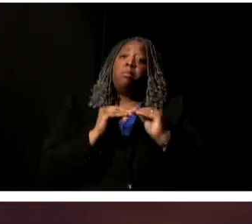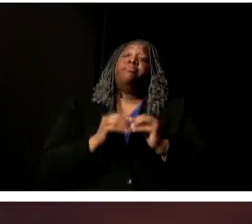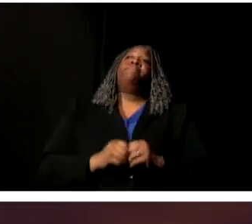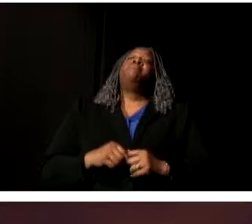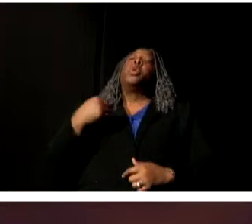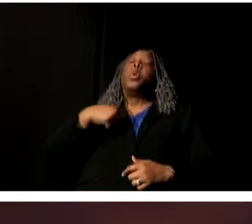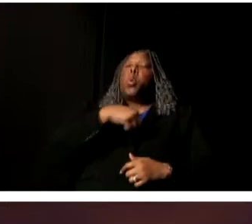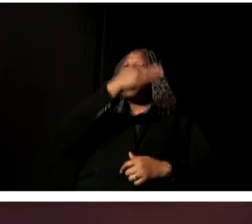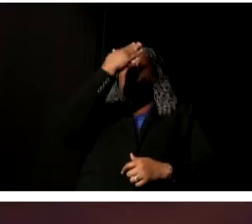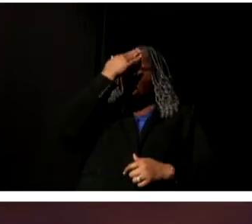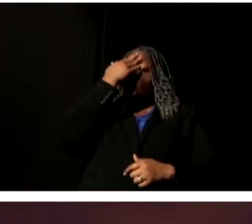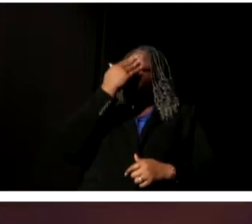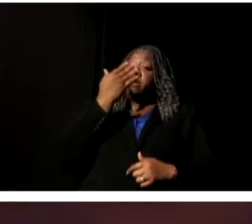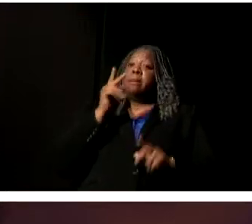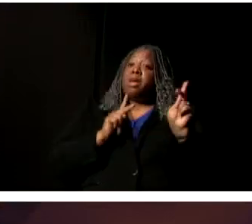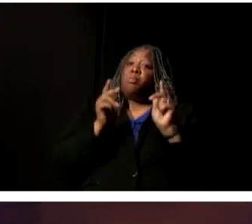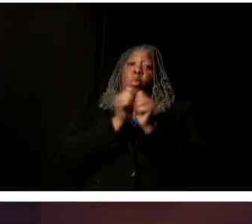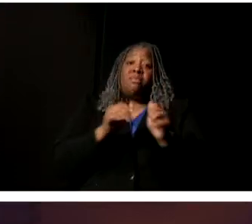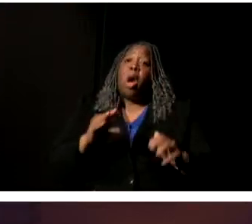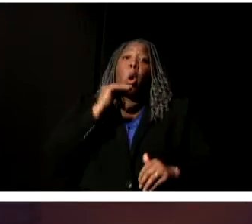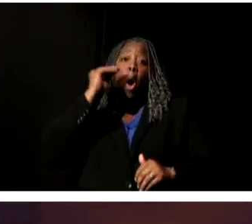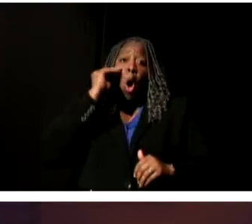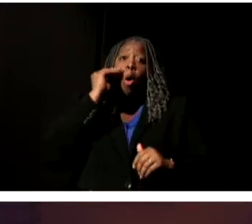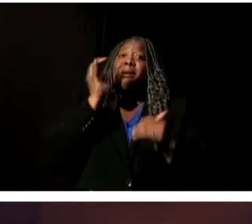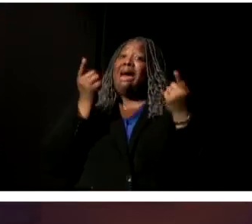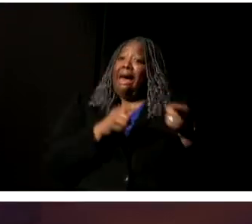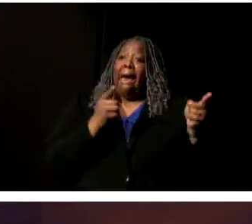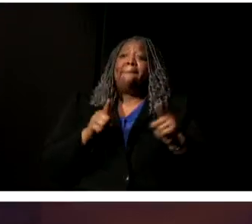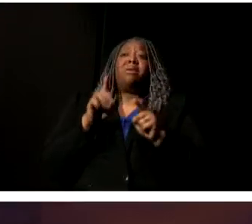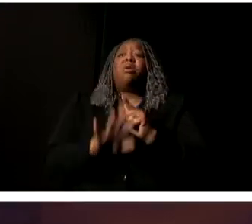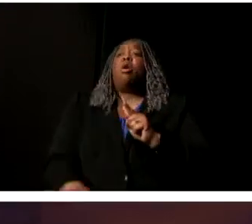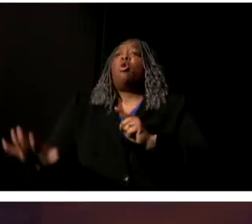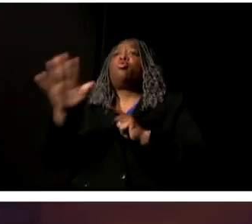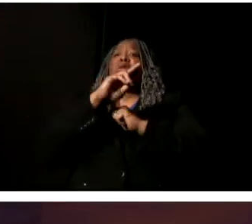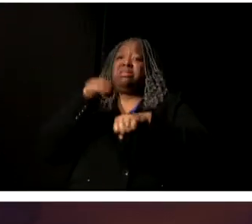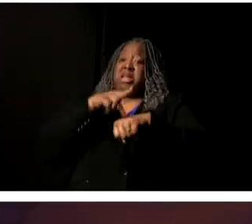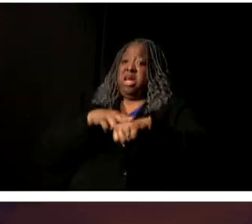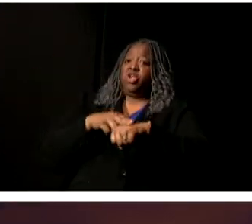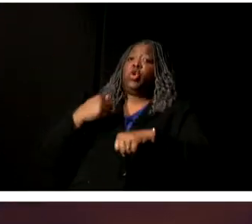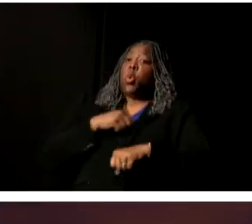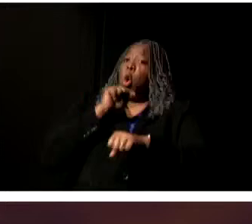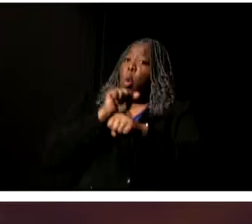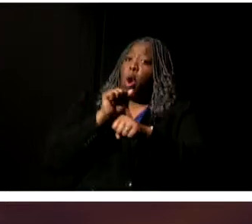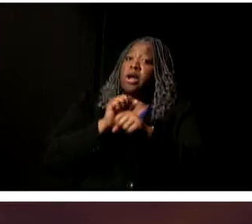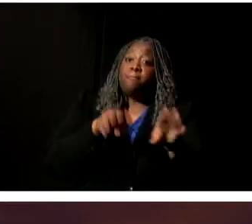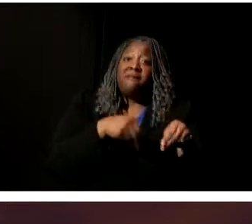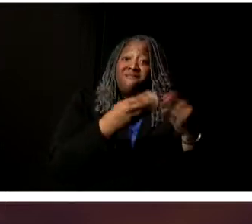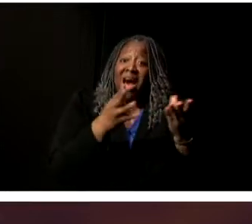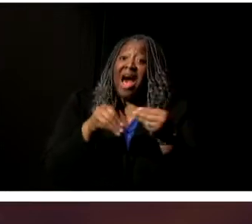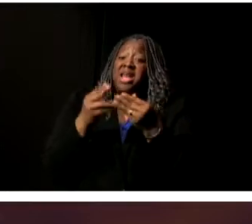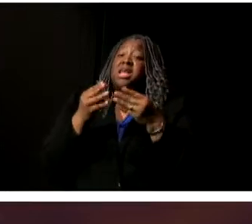we know that homelessness is something that's going on across the nation, but we're working and providing solutions. And that's